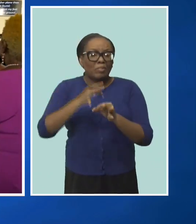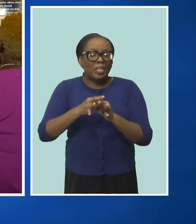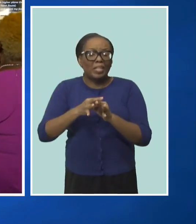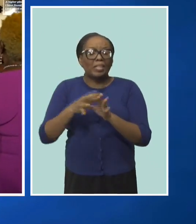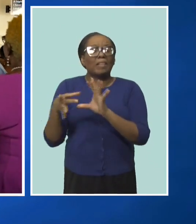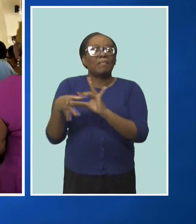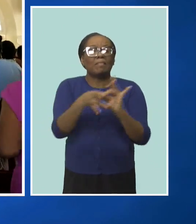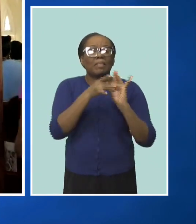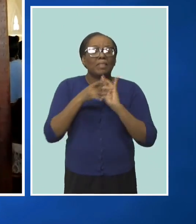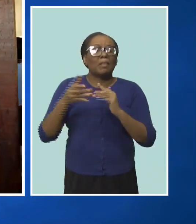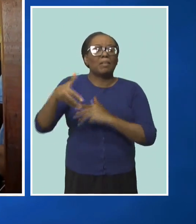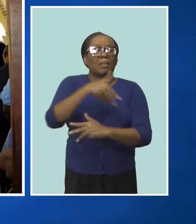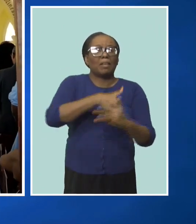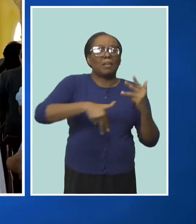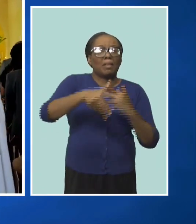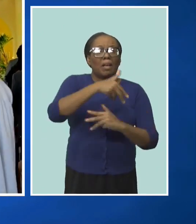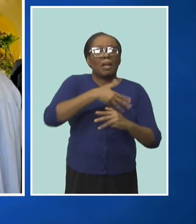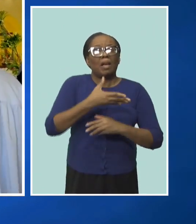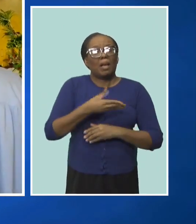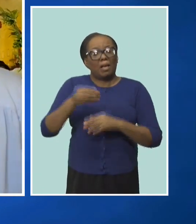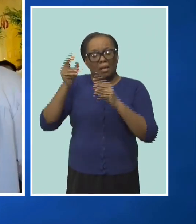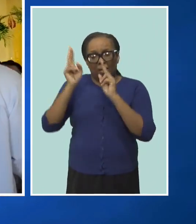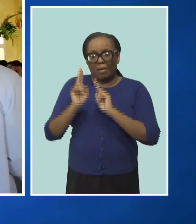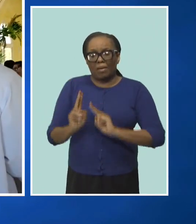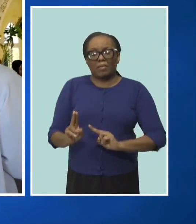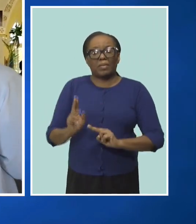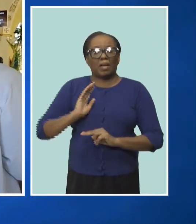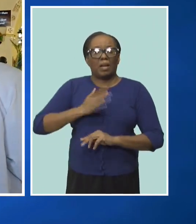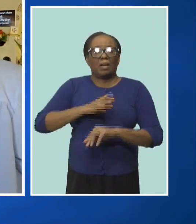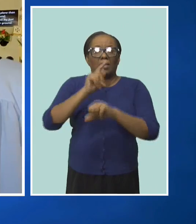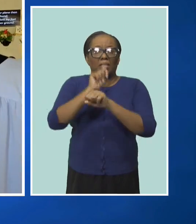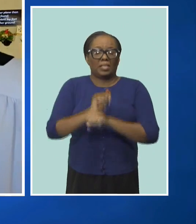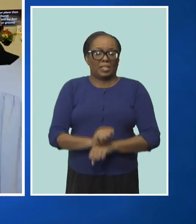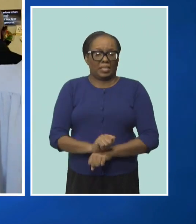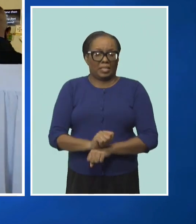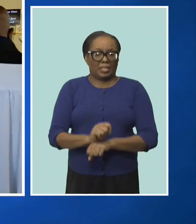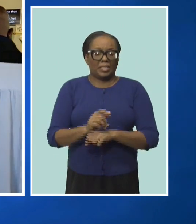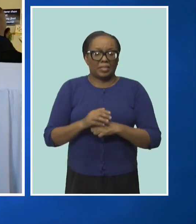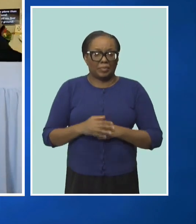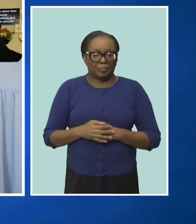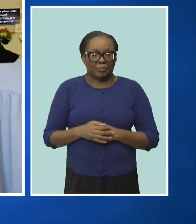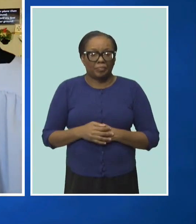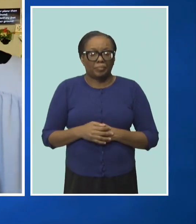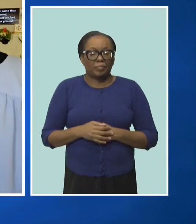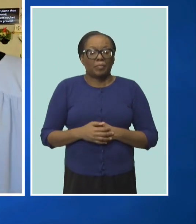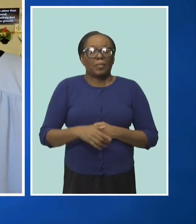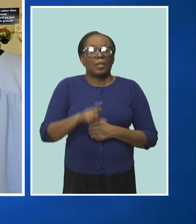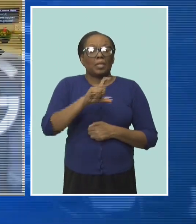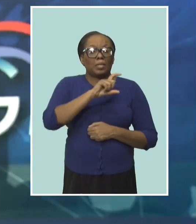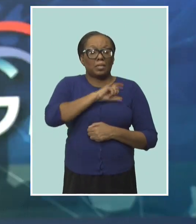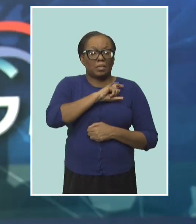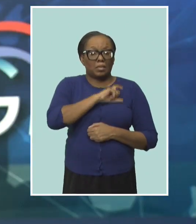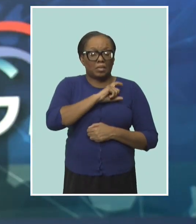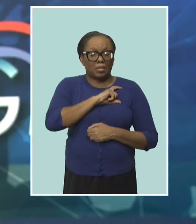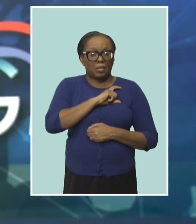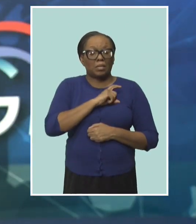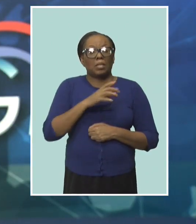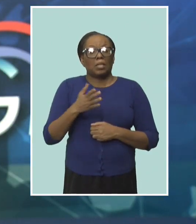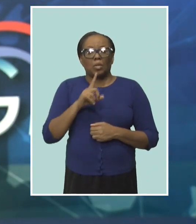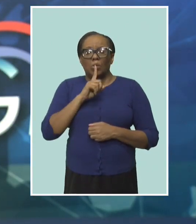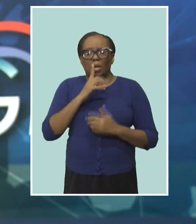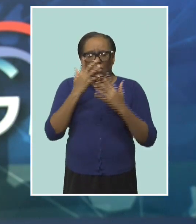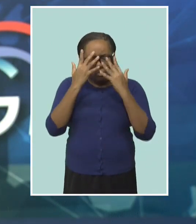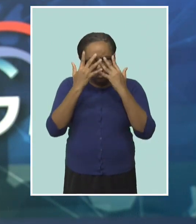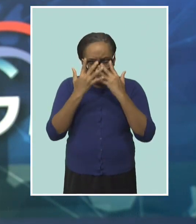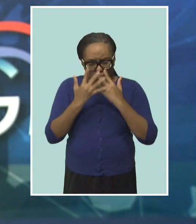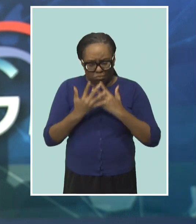and honouring the traditions that unite Barbadians. Trevor Thorpe, CBC News. The Barbados